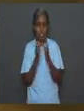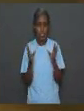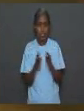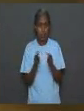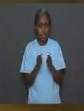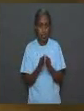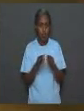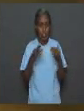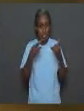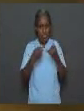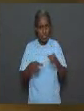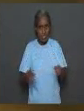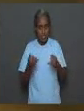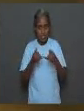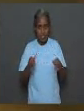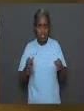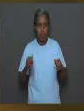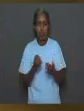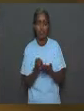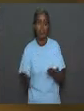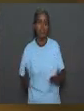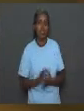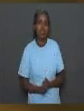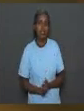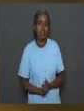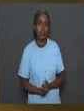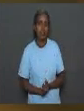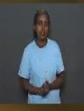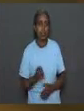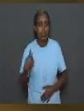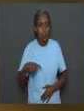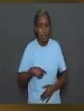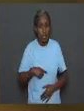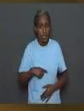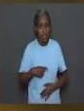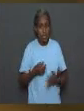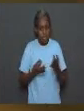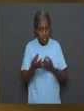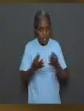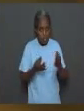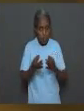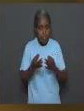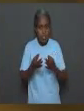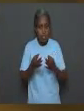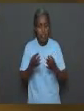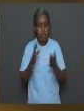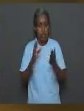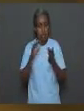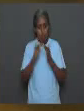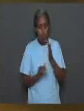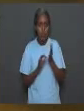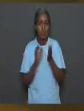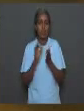a string of events. We can express rolling an odd number on